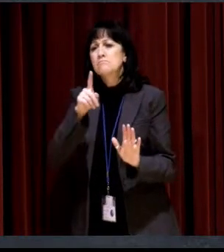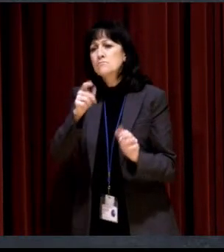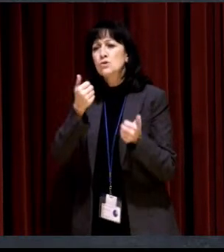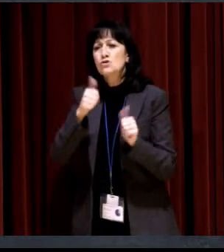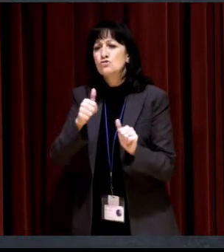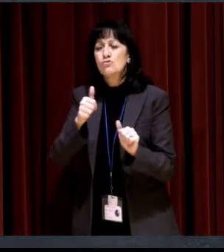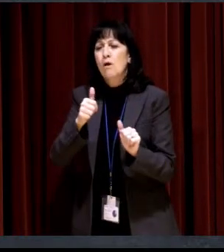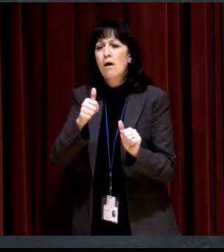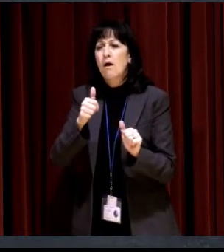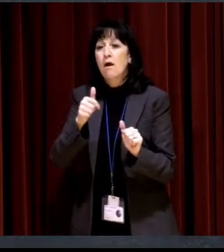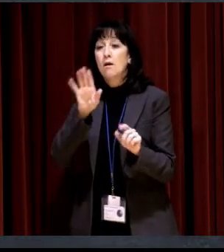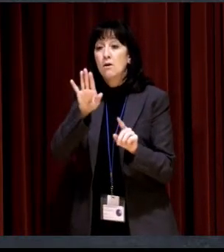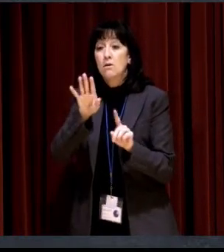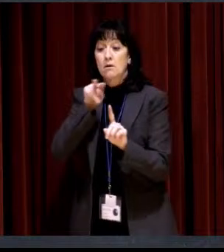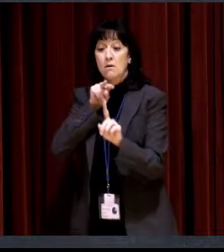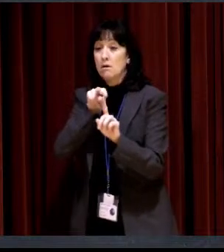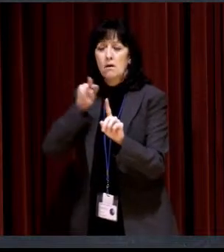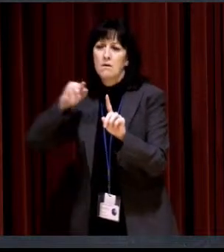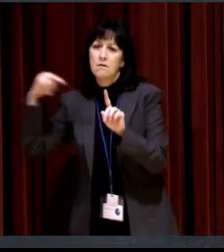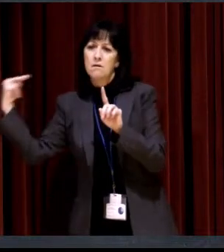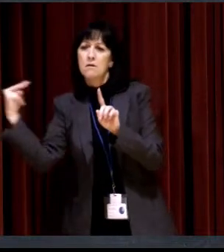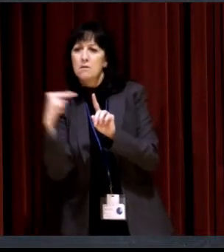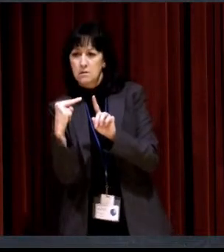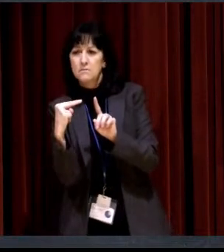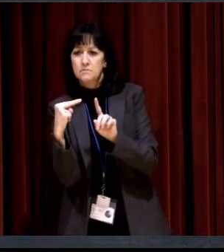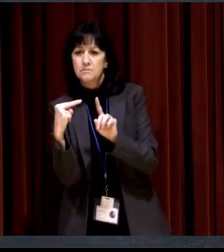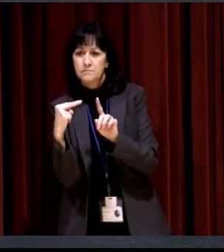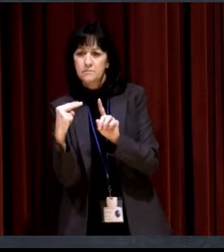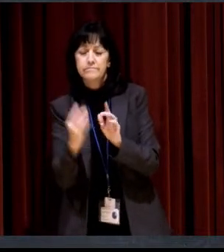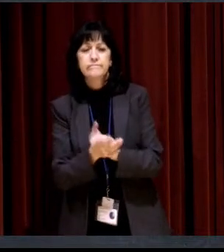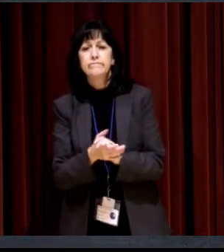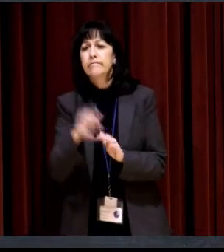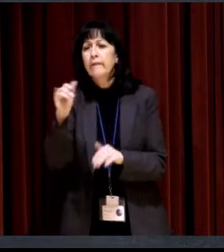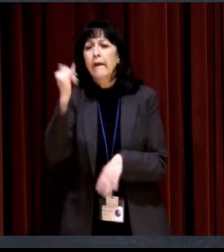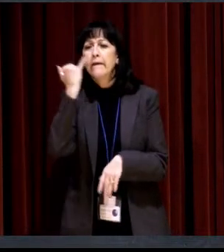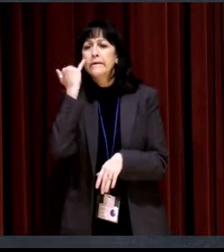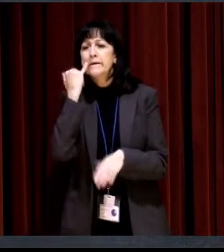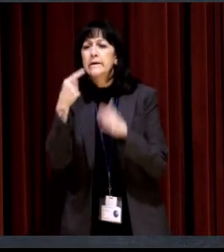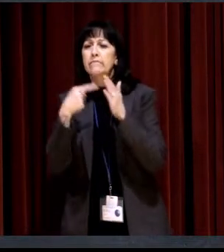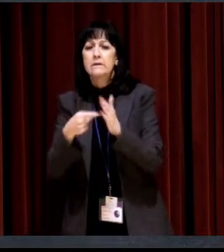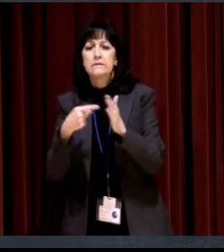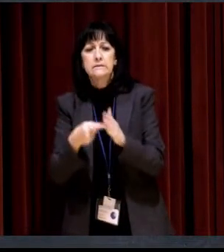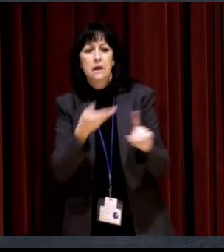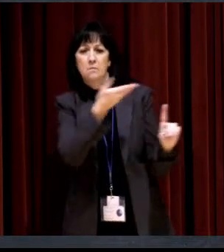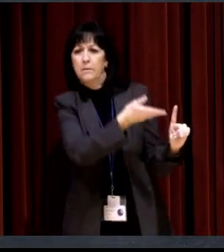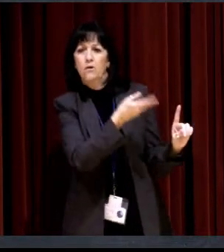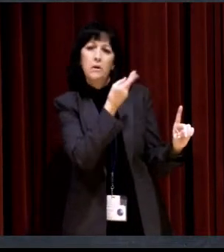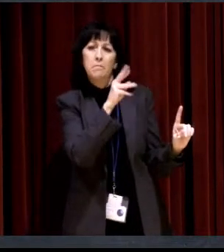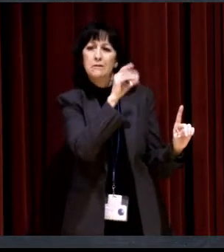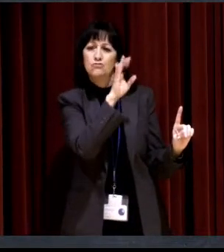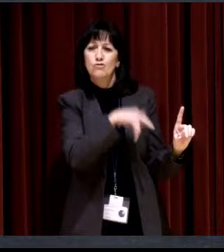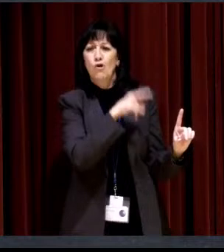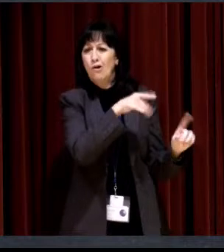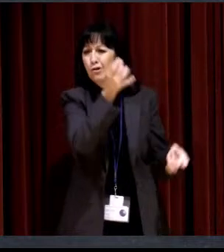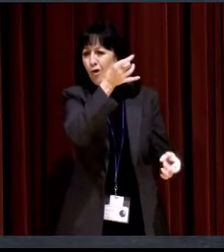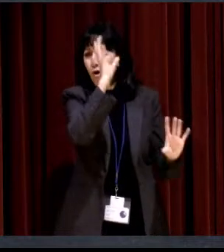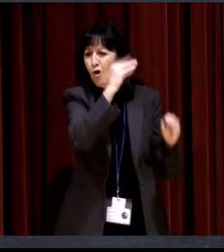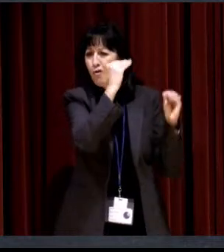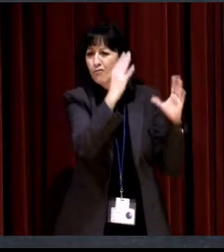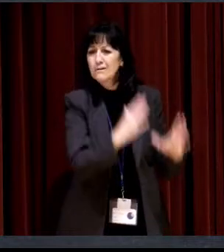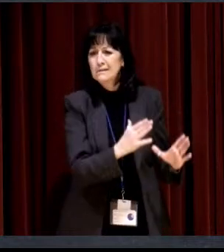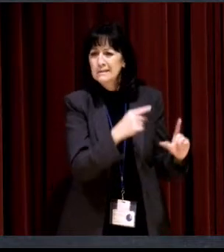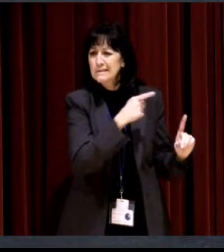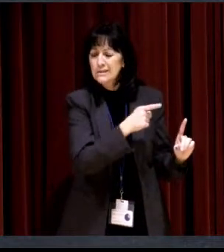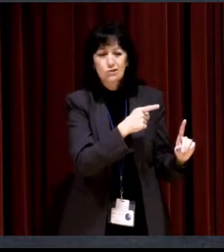would call me and say, Mr. Carney is a terrible teacher, he's not doing X, Y, and Z. And I can either say, well, I was in his room